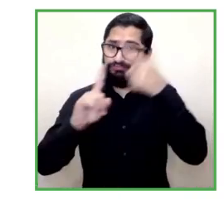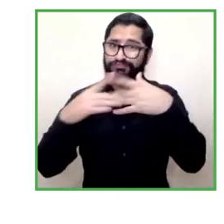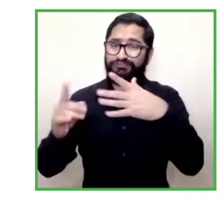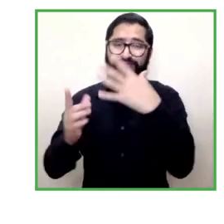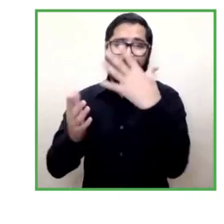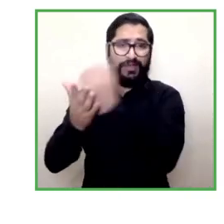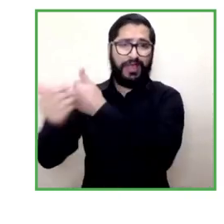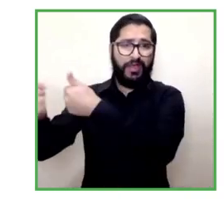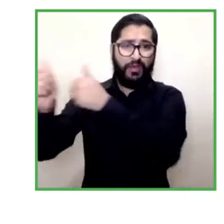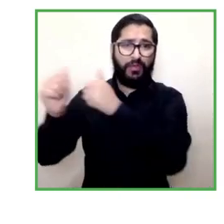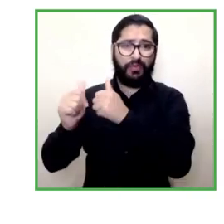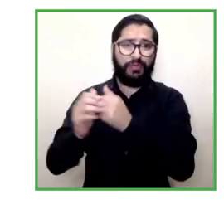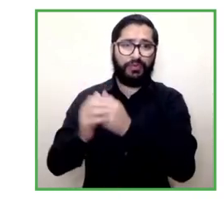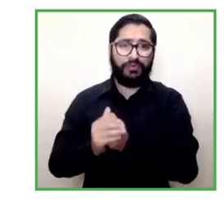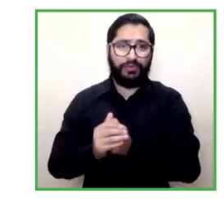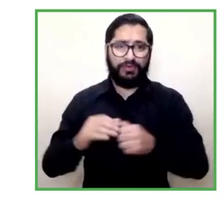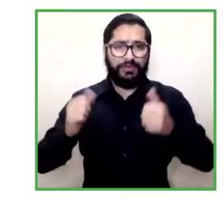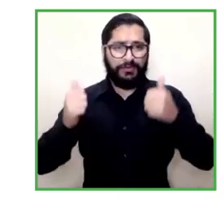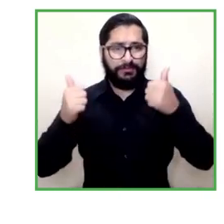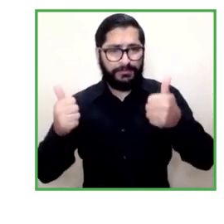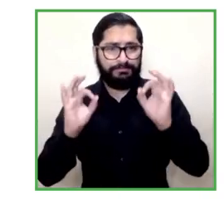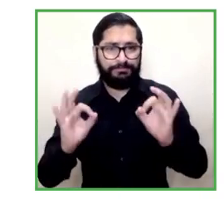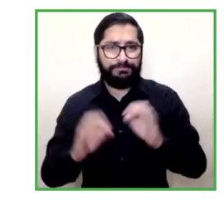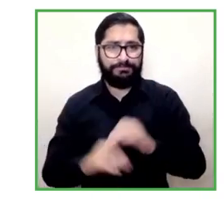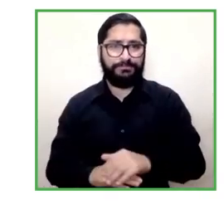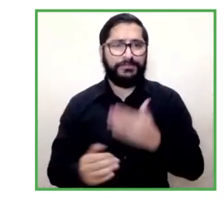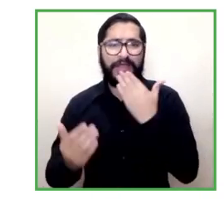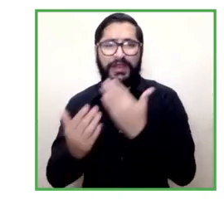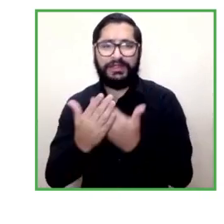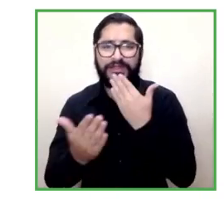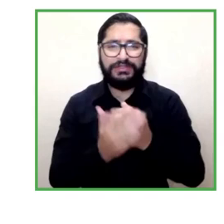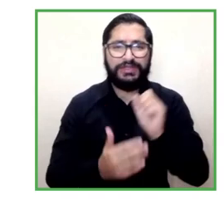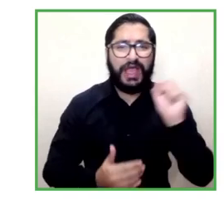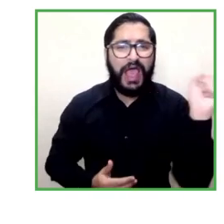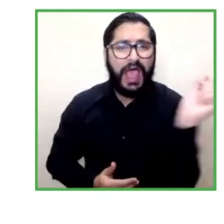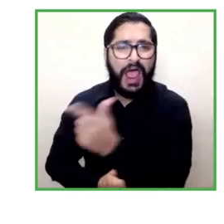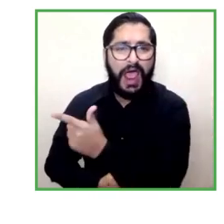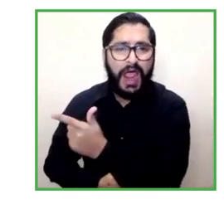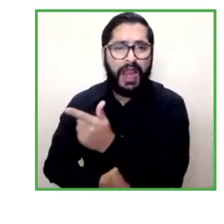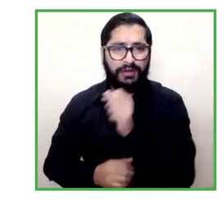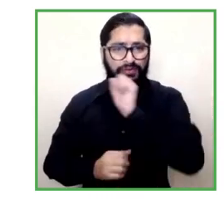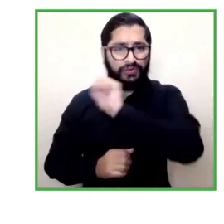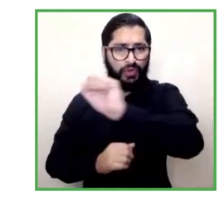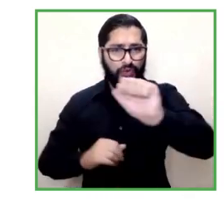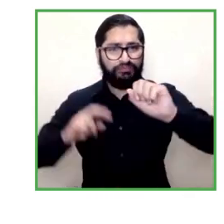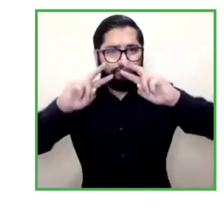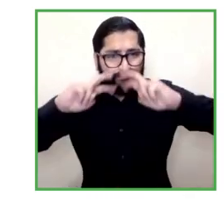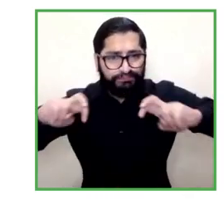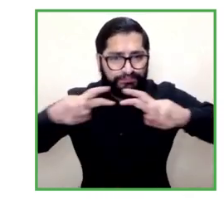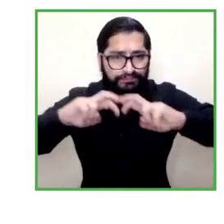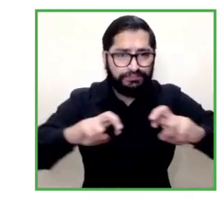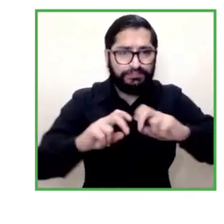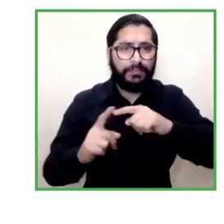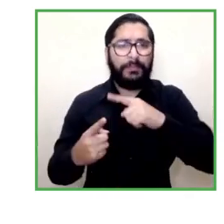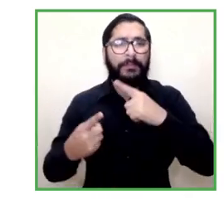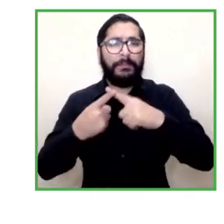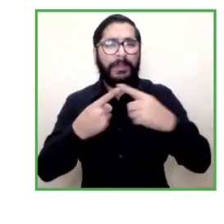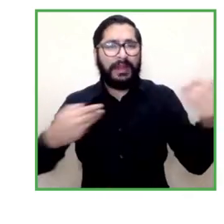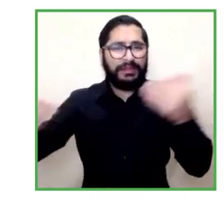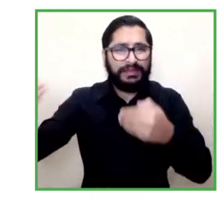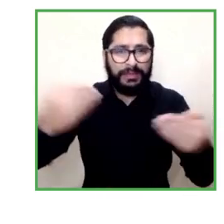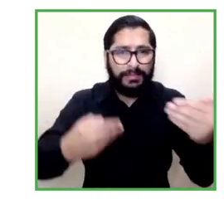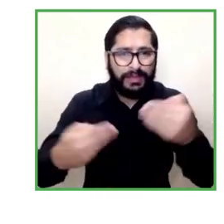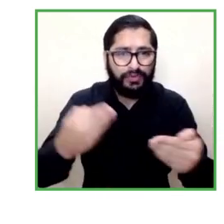successful. And thank you everyone that's participating in this panel. Thank you so much. And keep